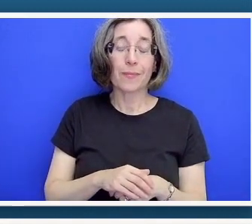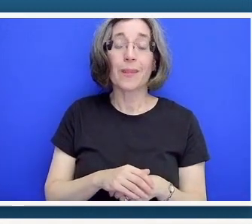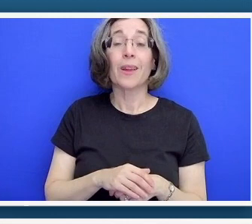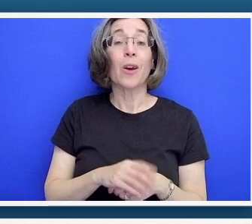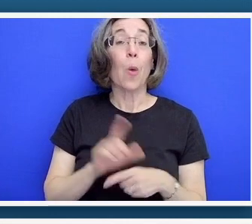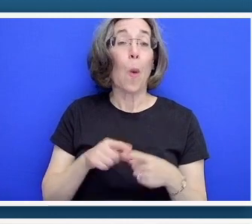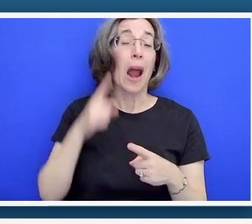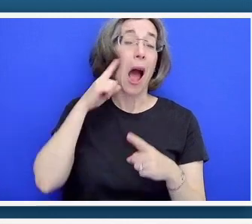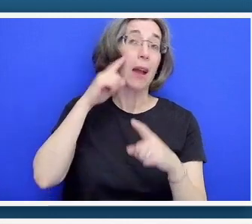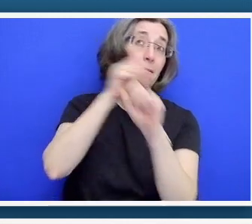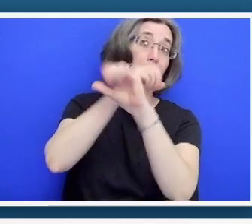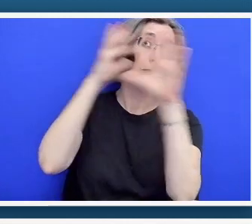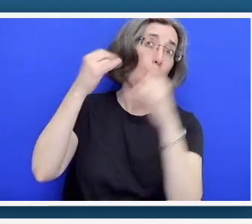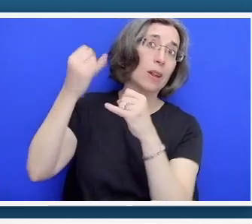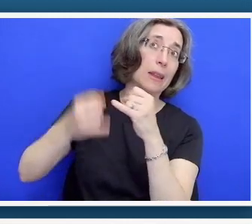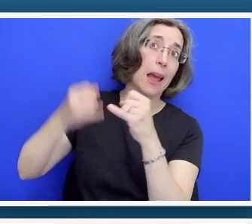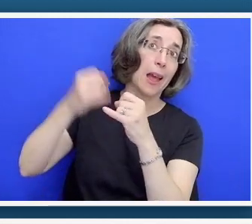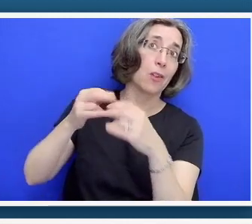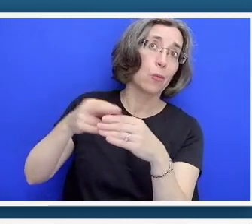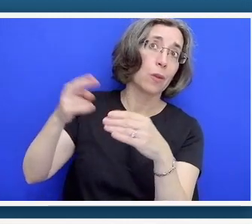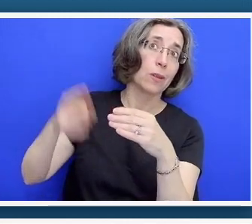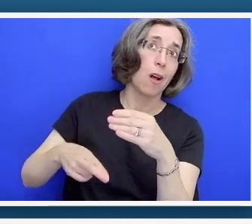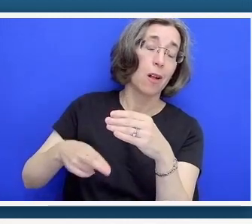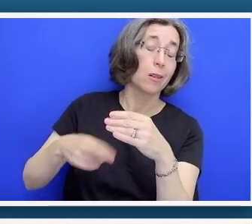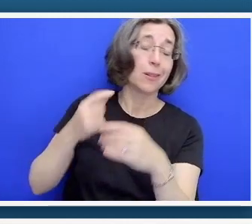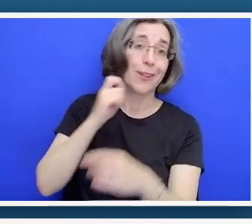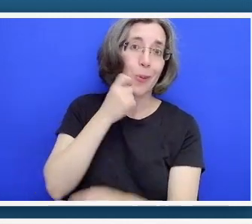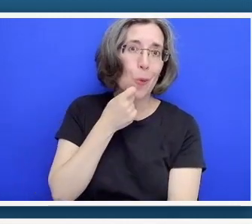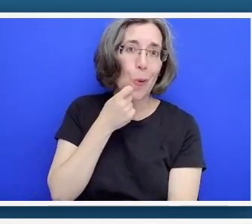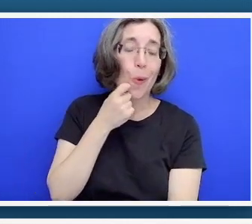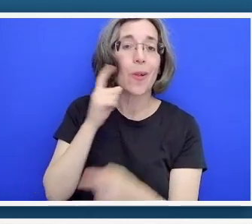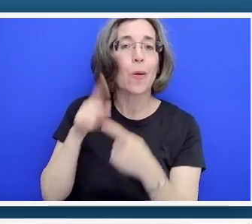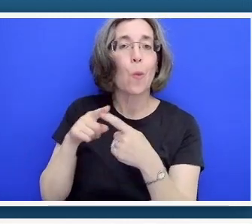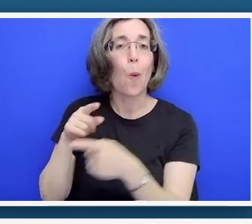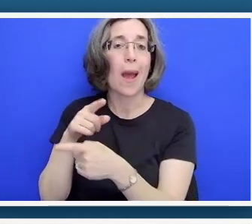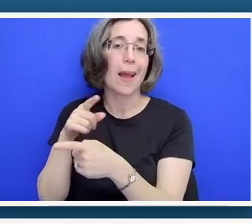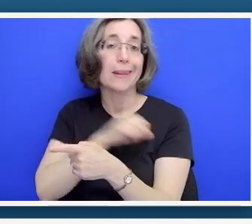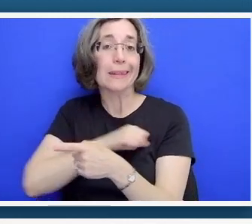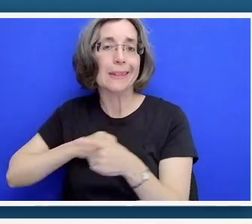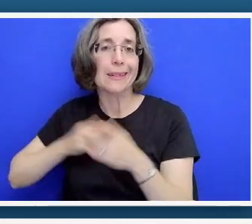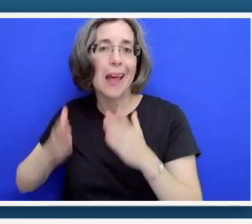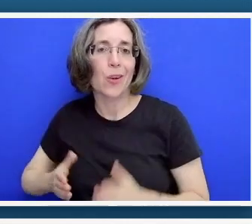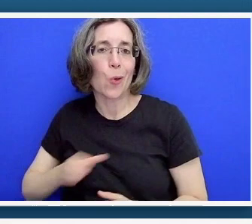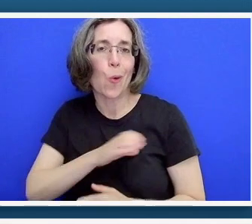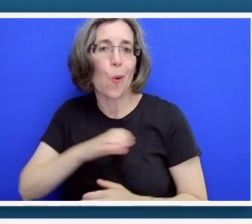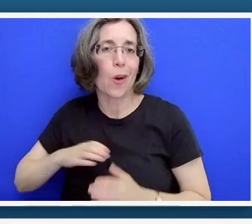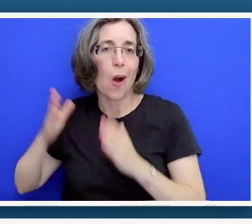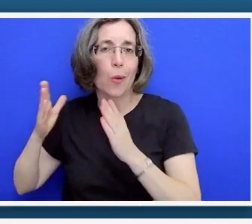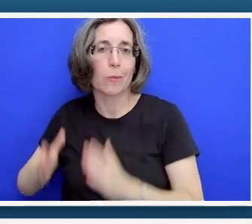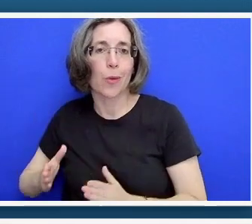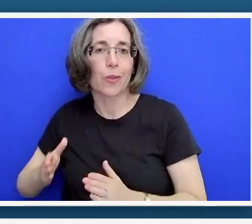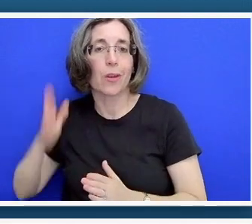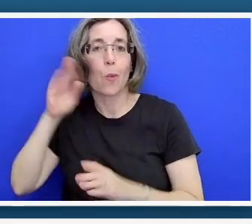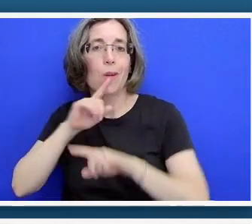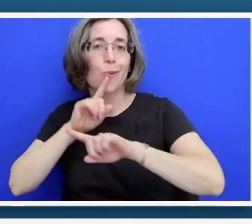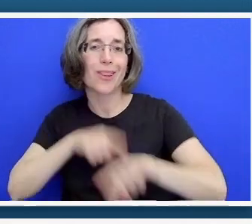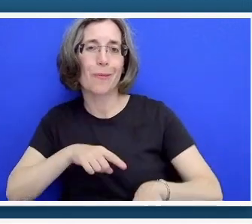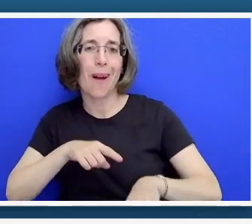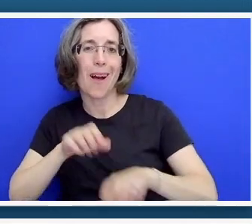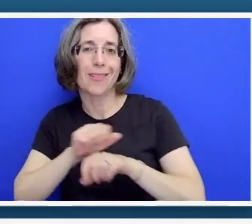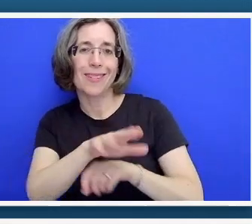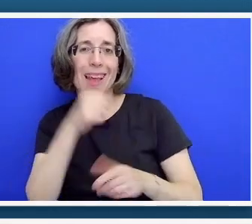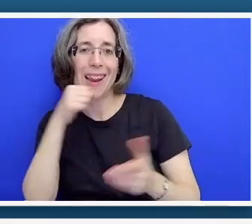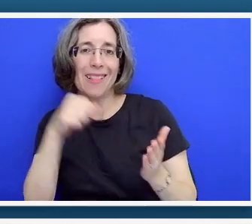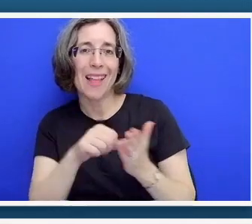get a response in the mail. And that's the thing about writing to your senator or writing to your congressperson. Like 99% of the time, they